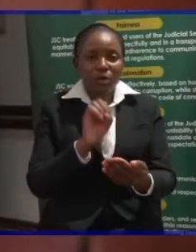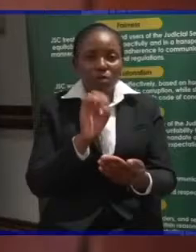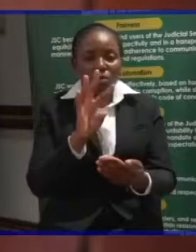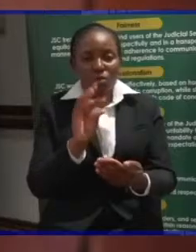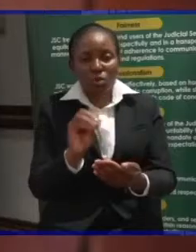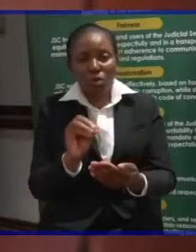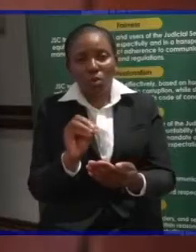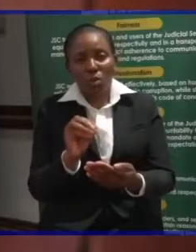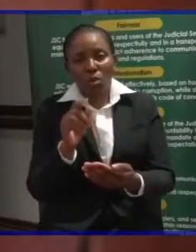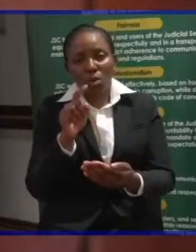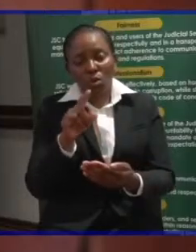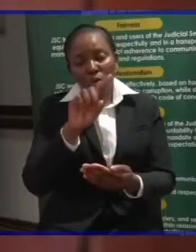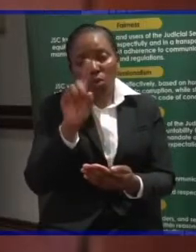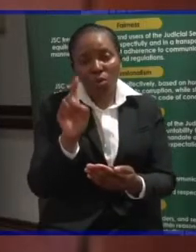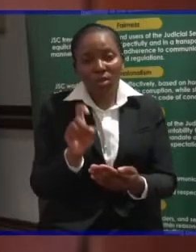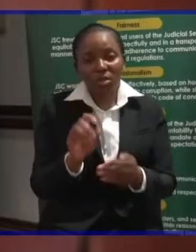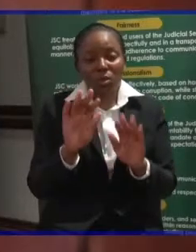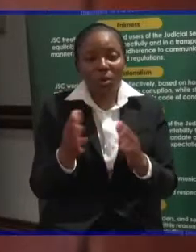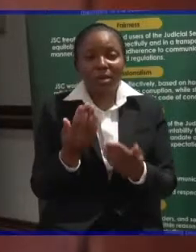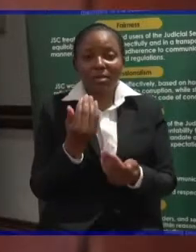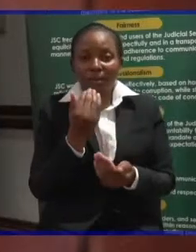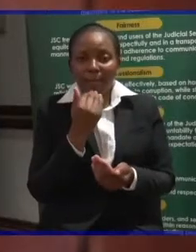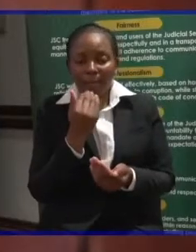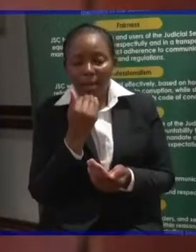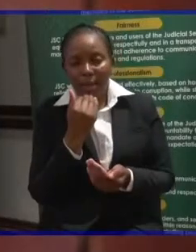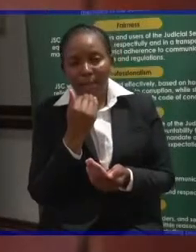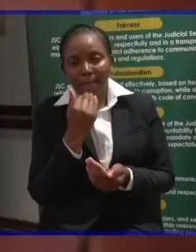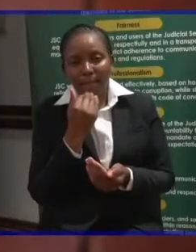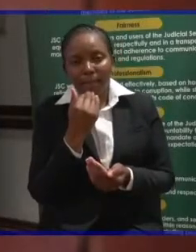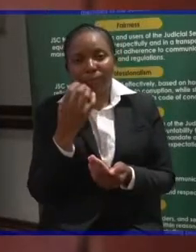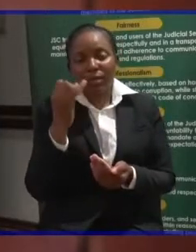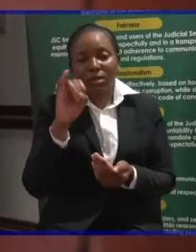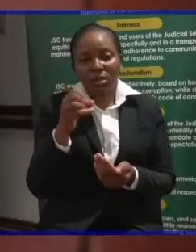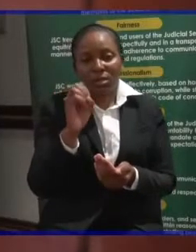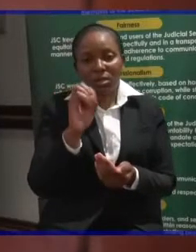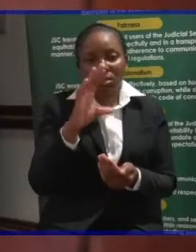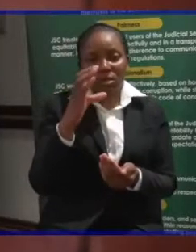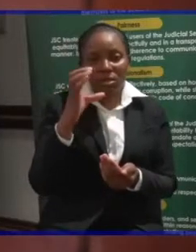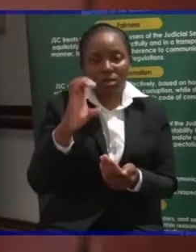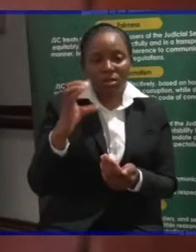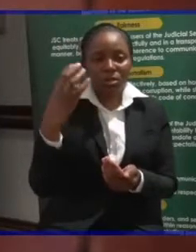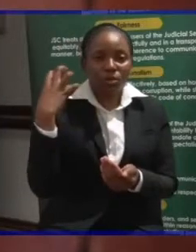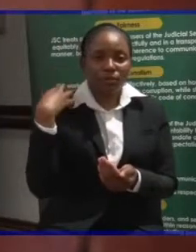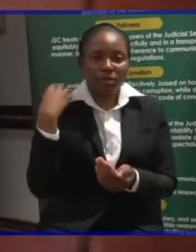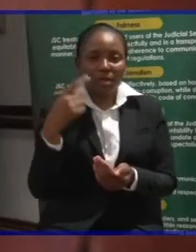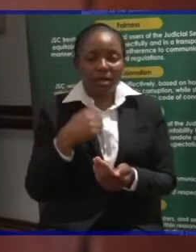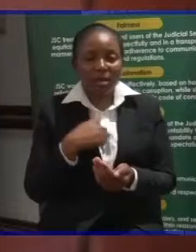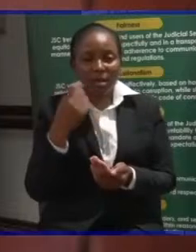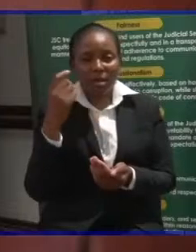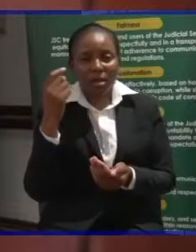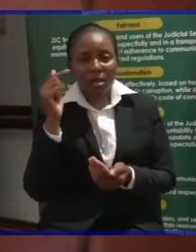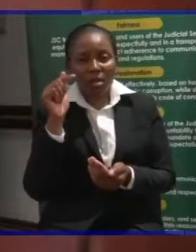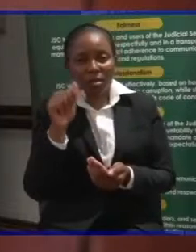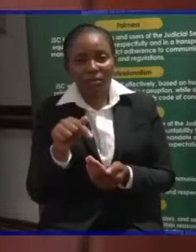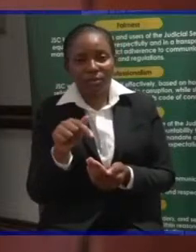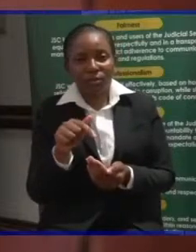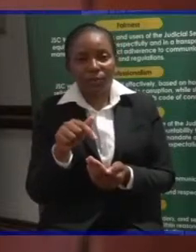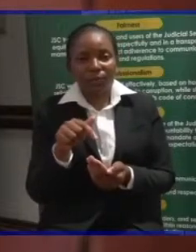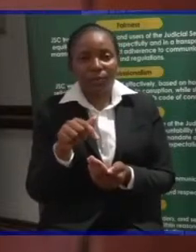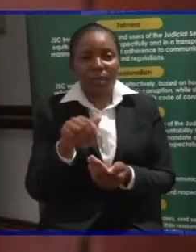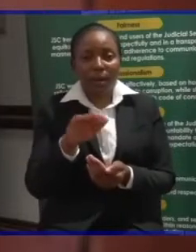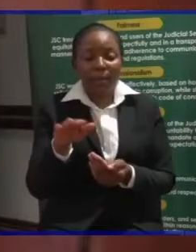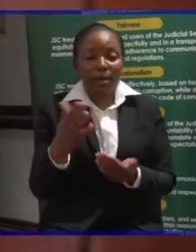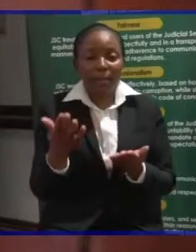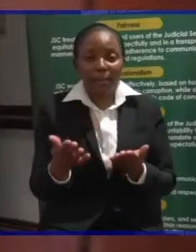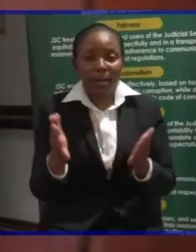as for your question, you said, what does it mean for a judicial officer? I think that is an area which I should improve